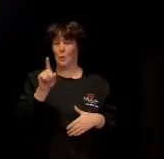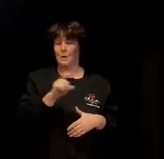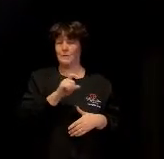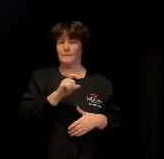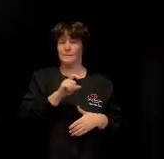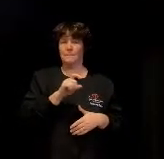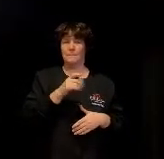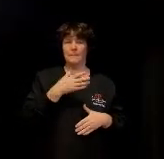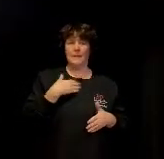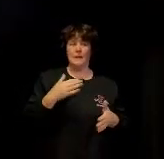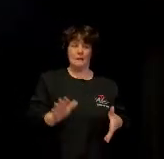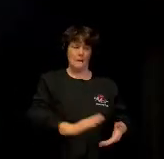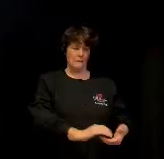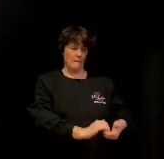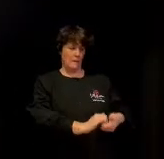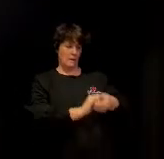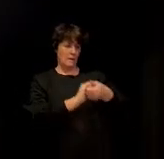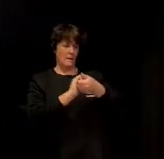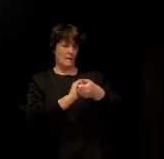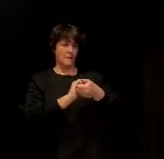Take my hand and